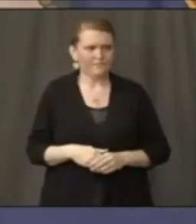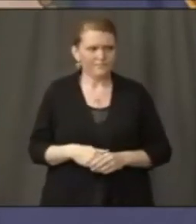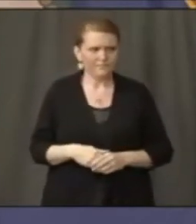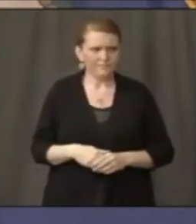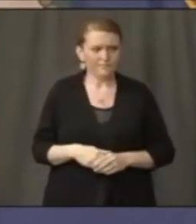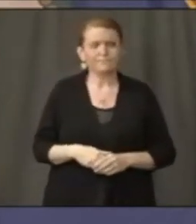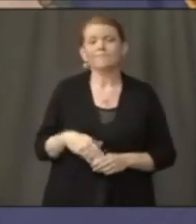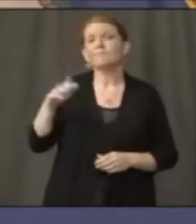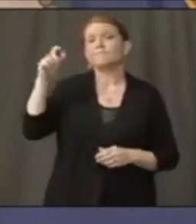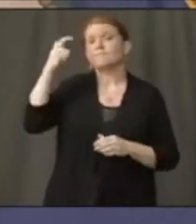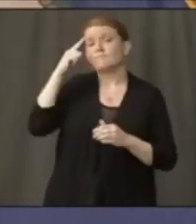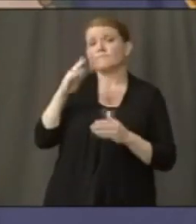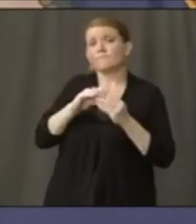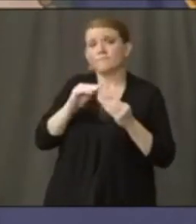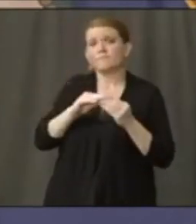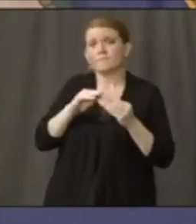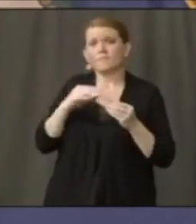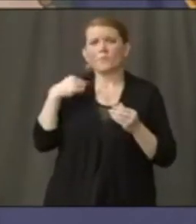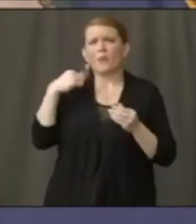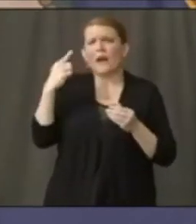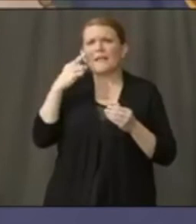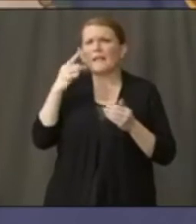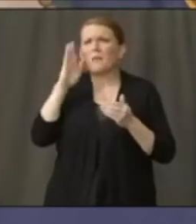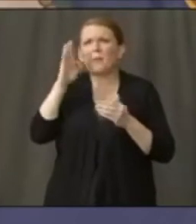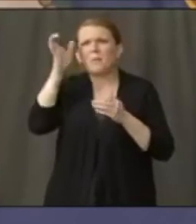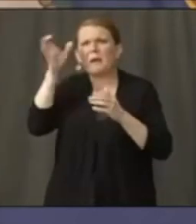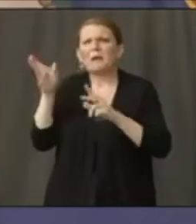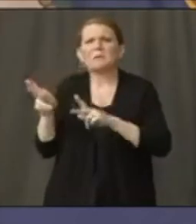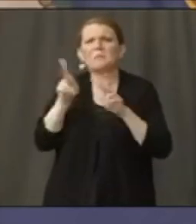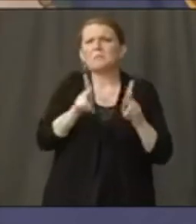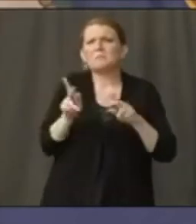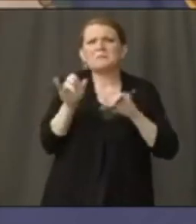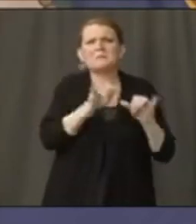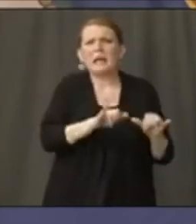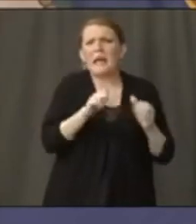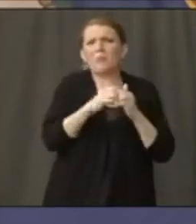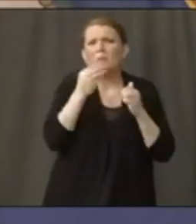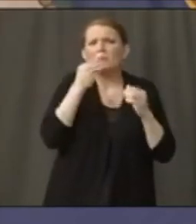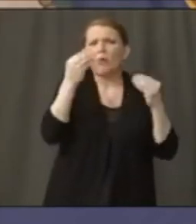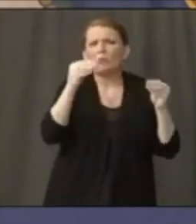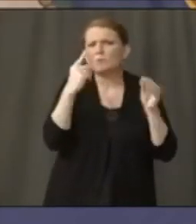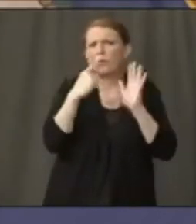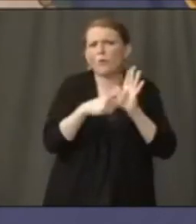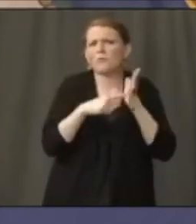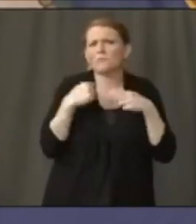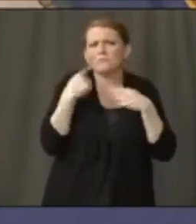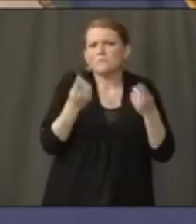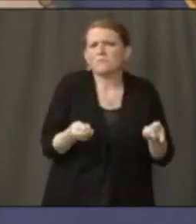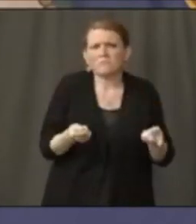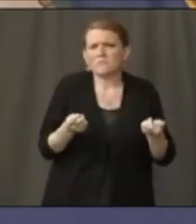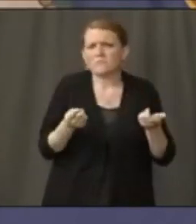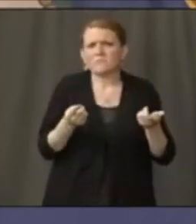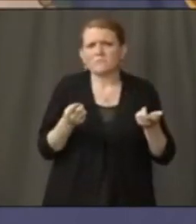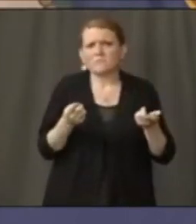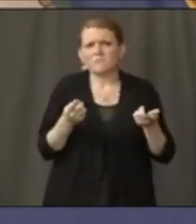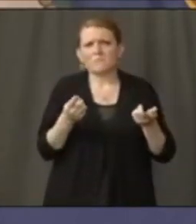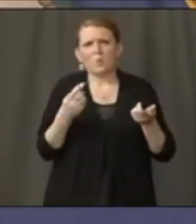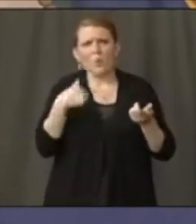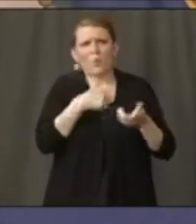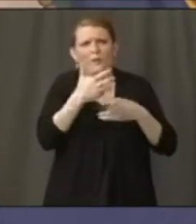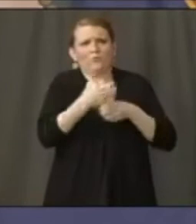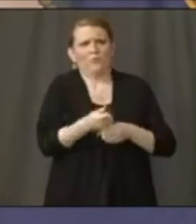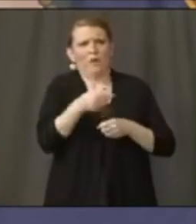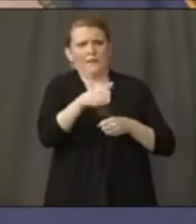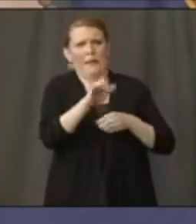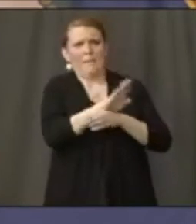not following the protocols. I think some employees are there telling proprietors if they're not following the protocols. They're telling their neighbors if